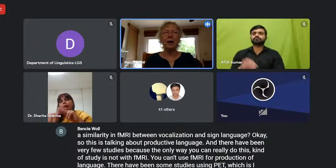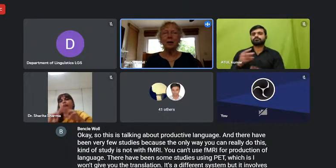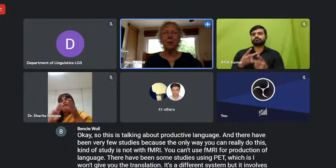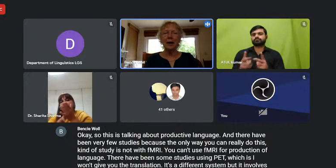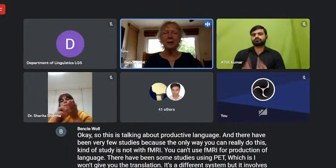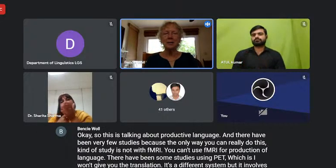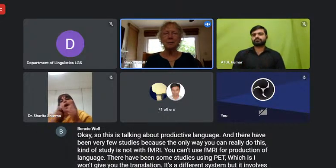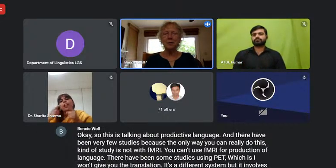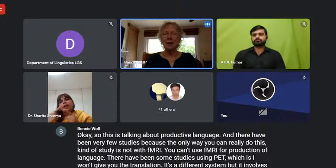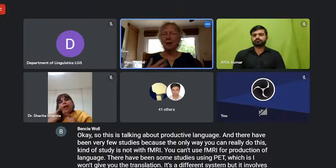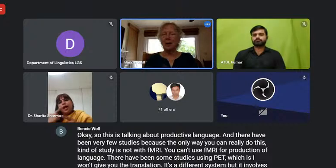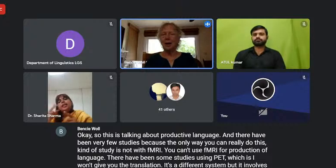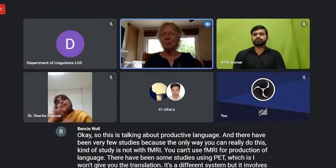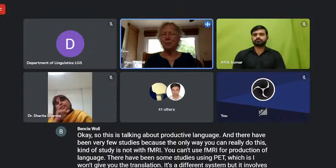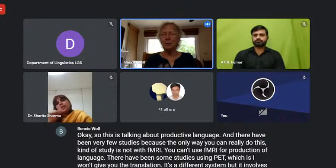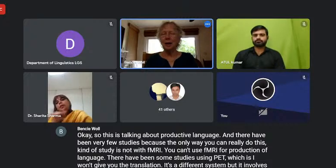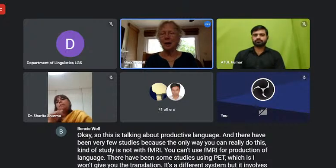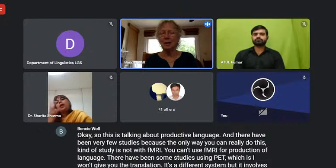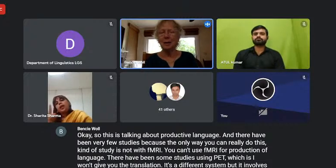injecting radioactive